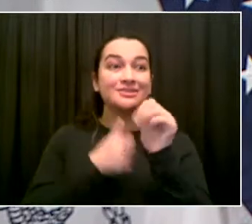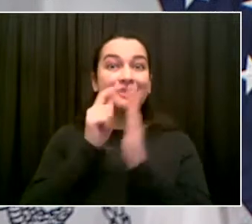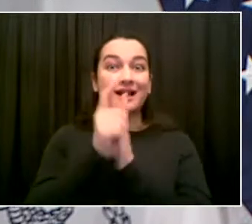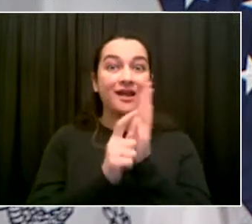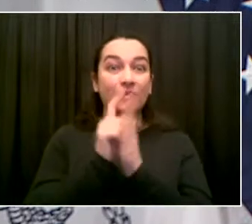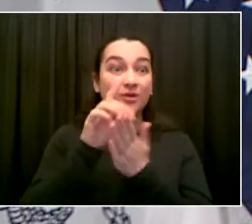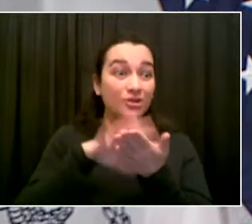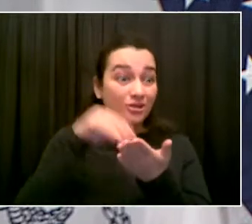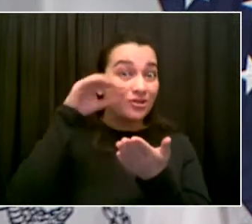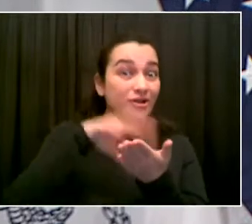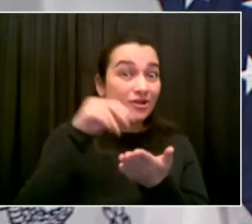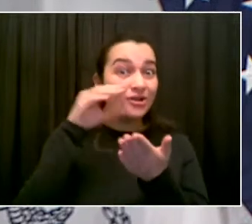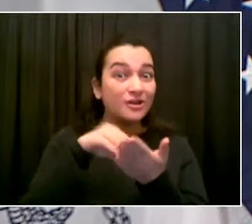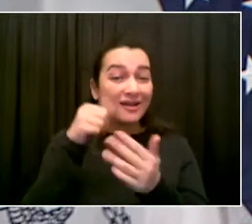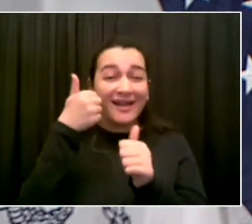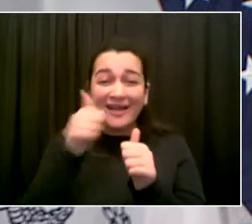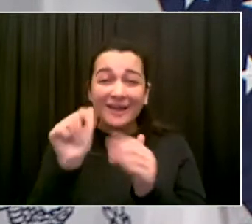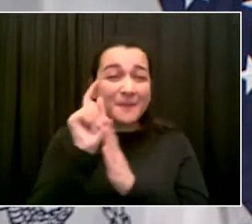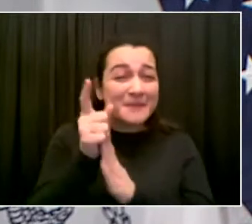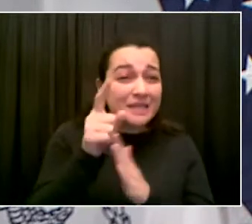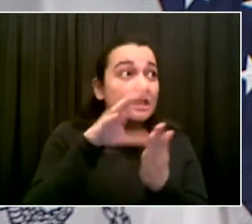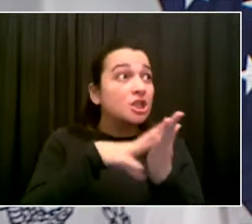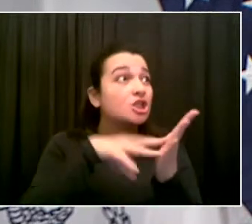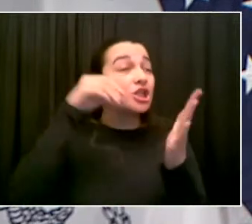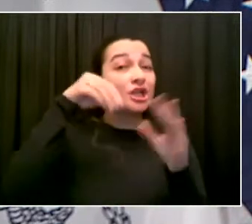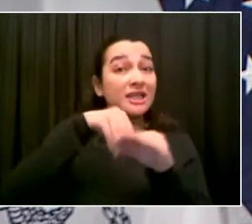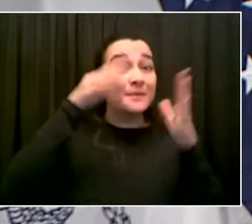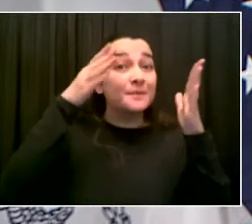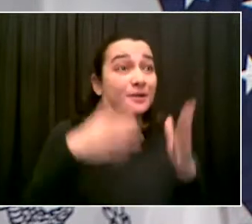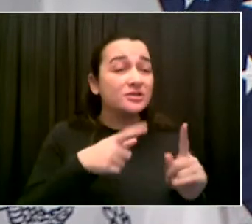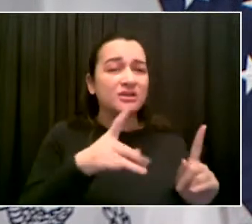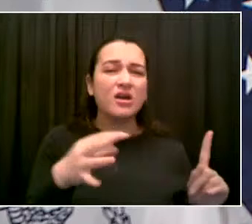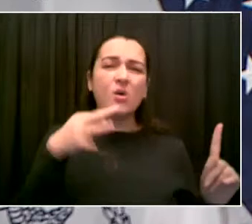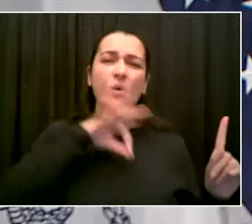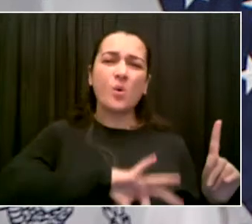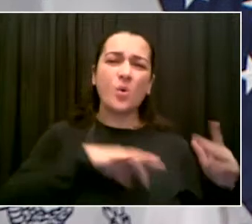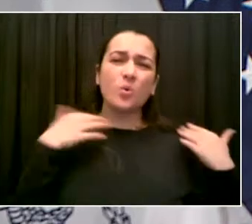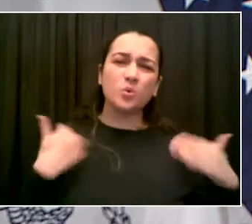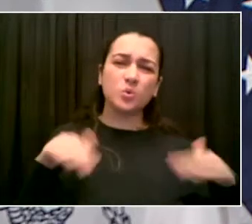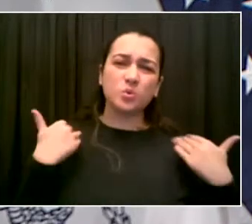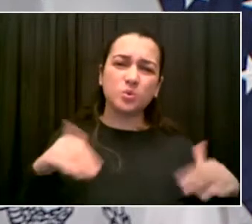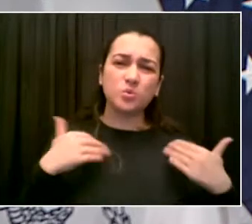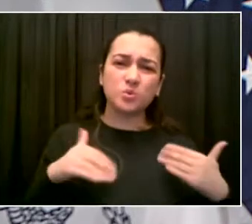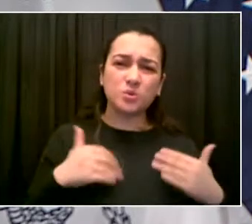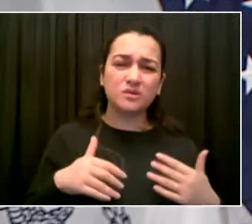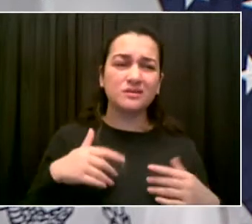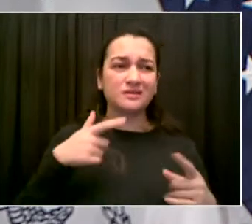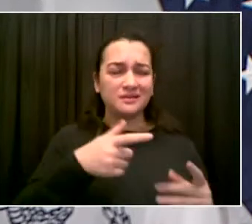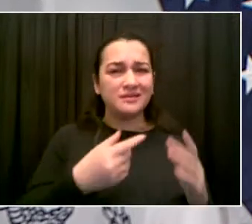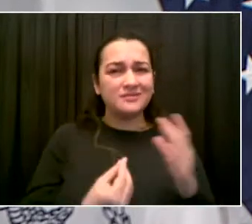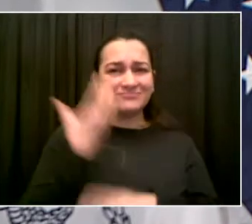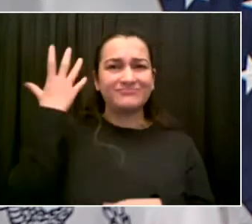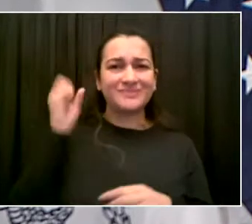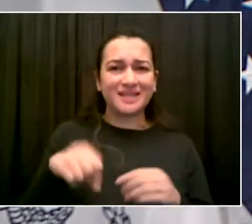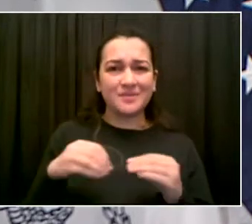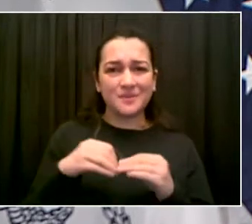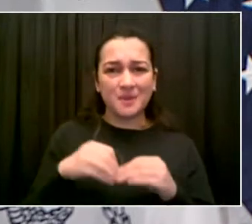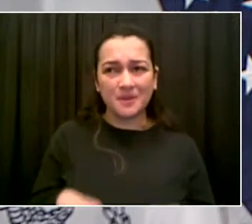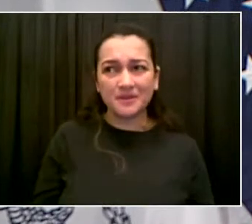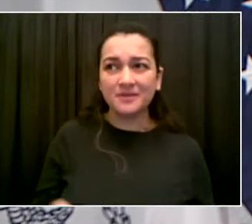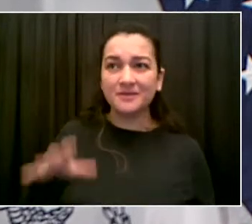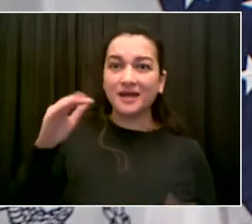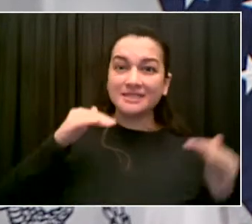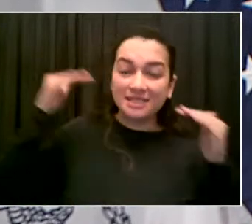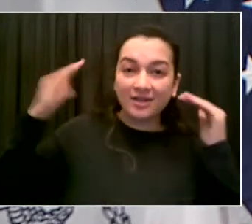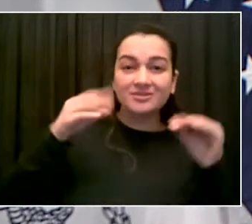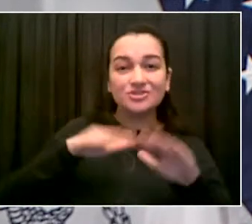Being around loving, caring professionals who are there for them makes all the difference. And so, everyone,